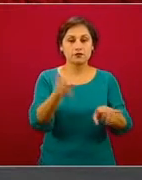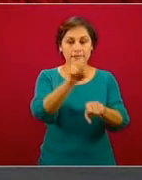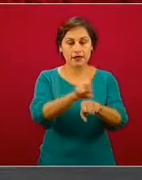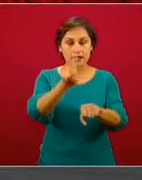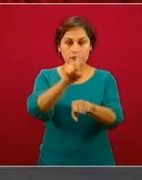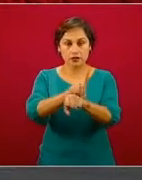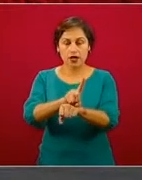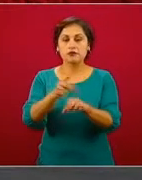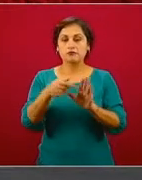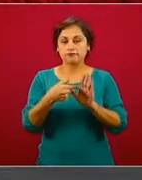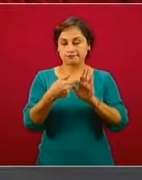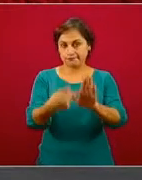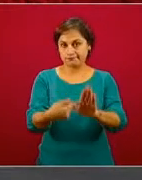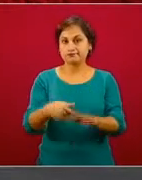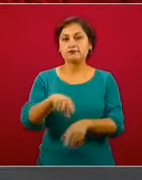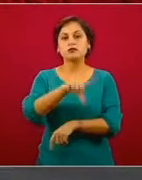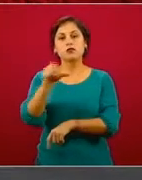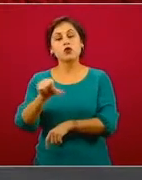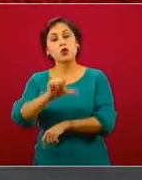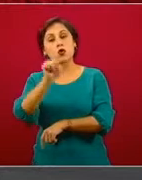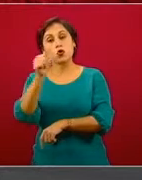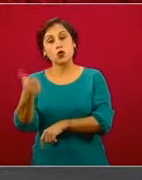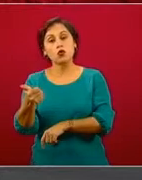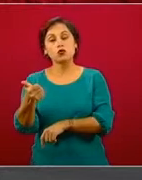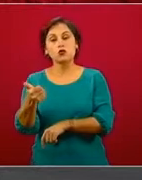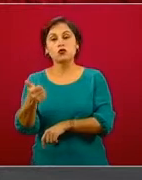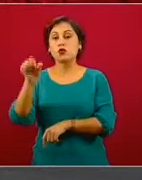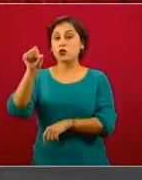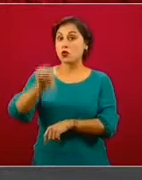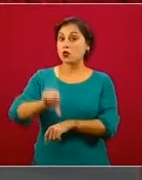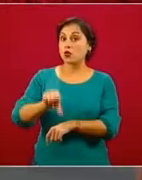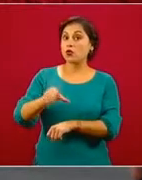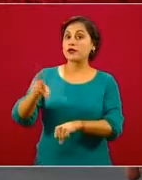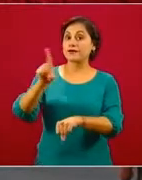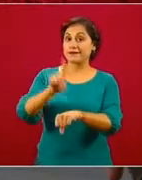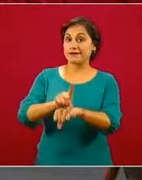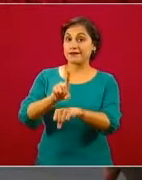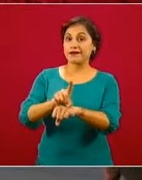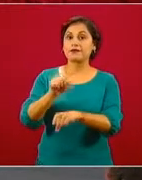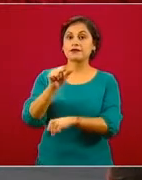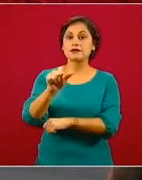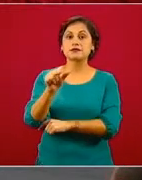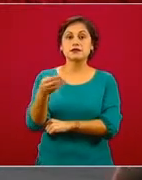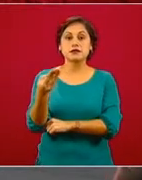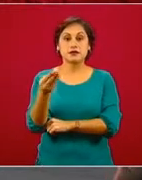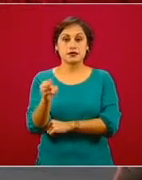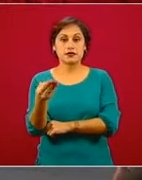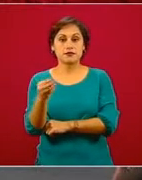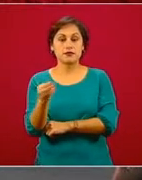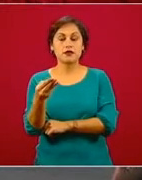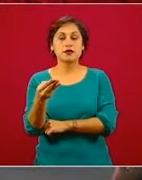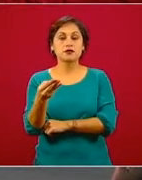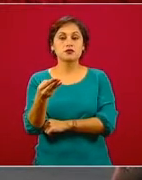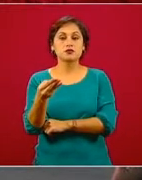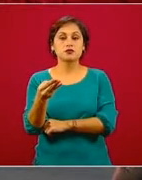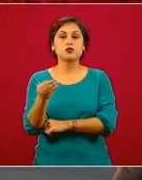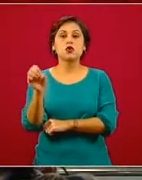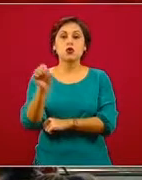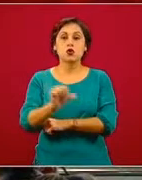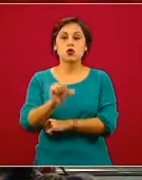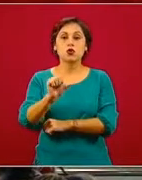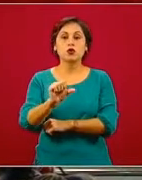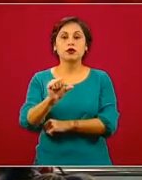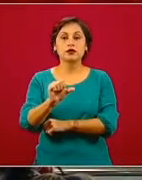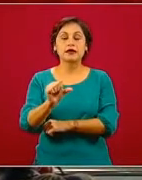to focus on two things today. One is the technical report, and the second is that today, because it's May 17th,